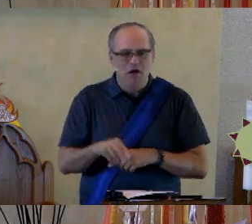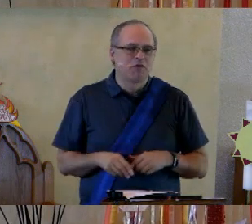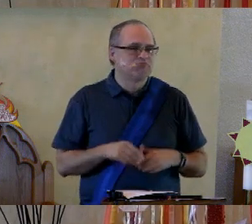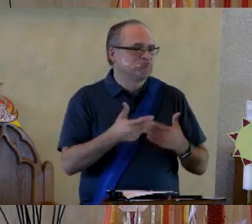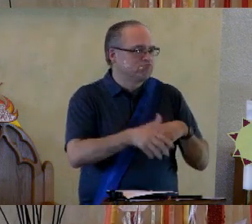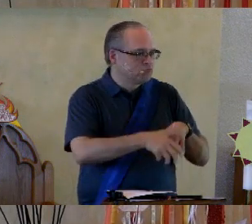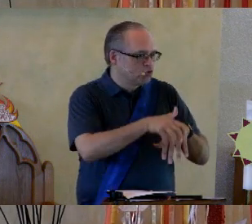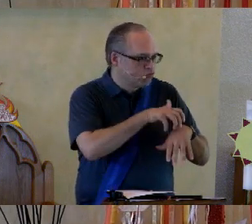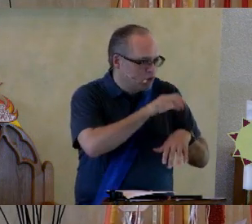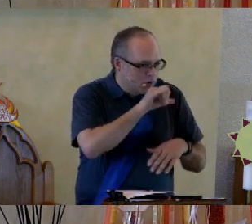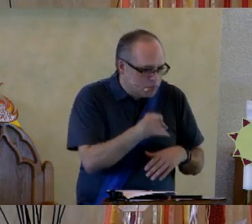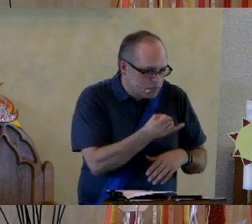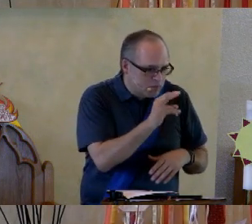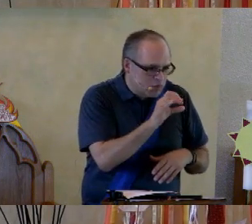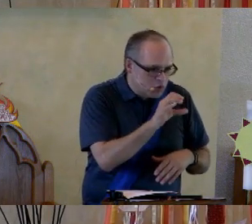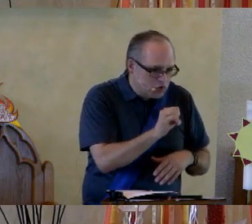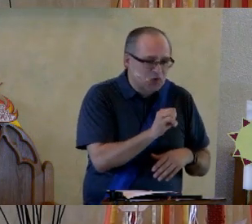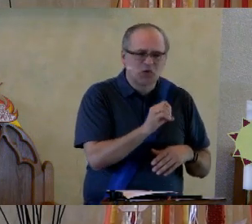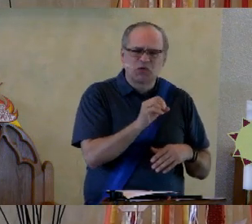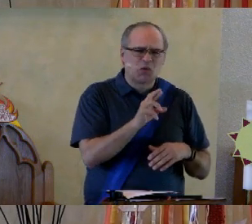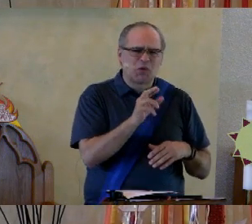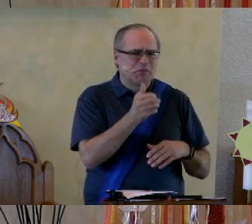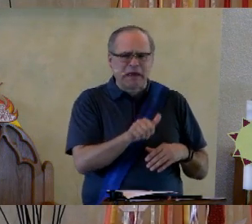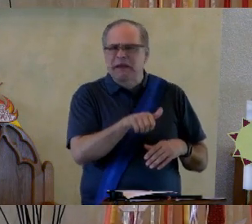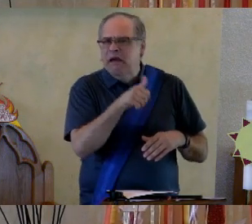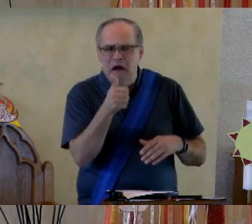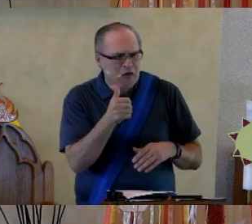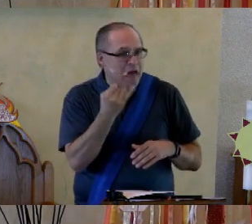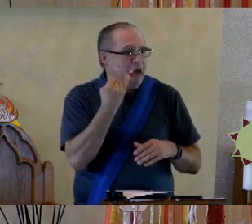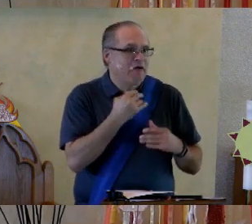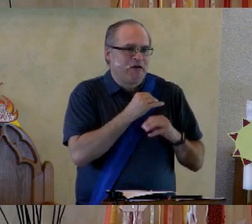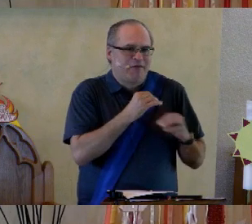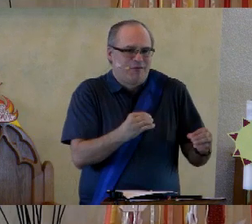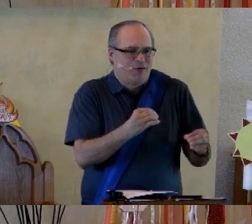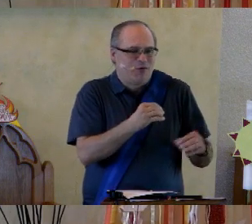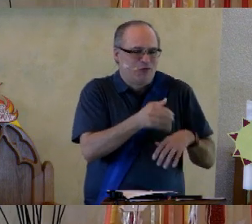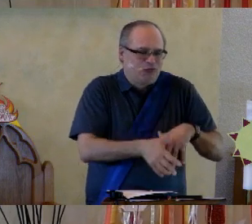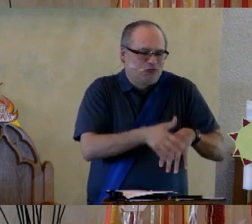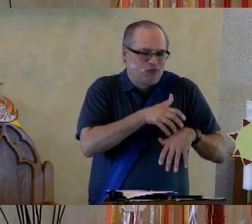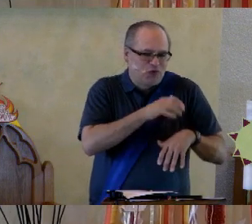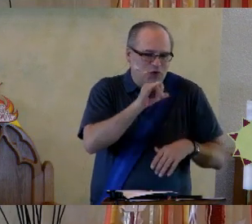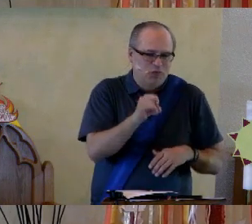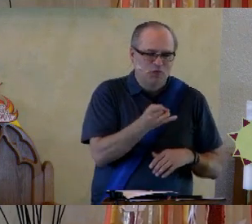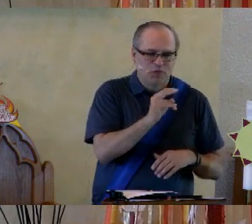don't have grape juice. Also, I hope that you place a mask on